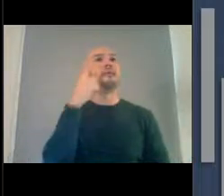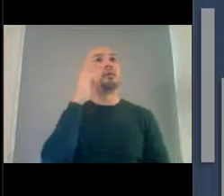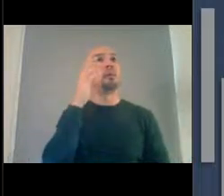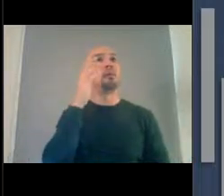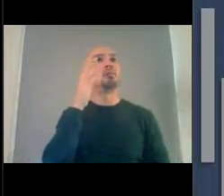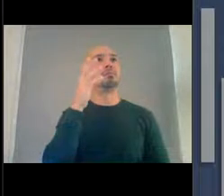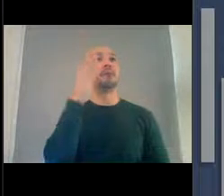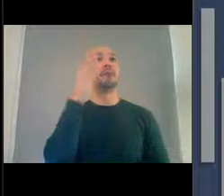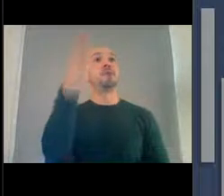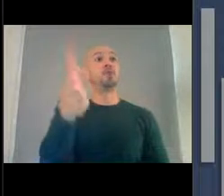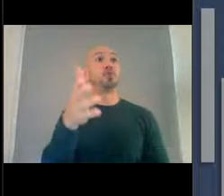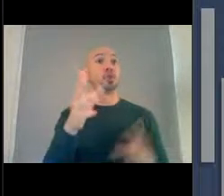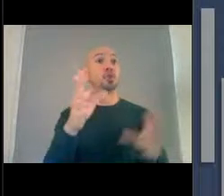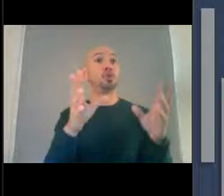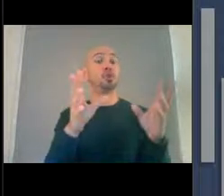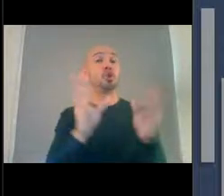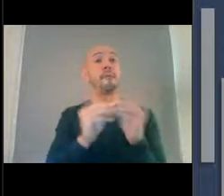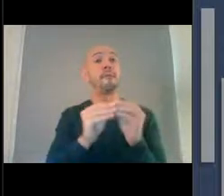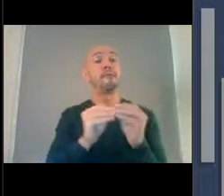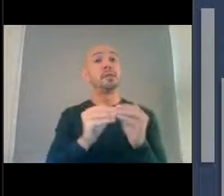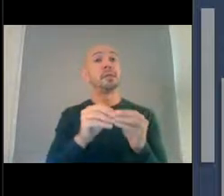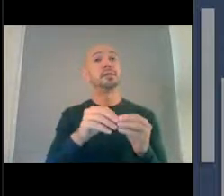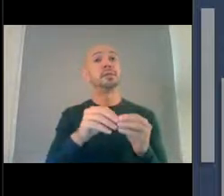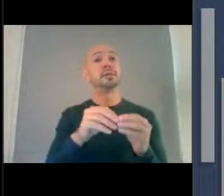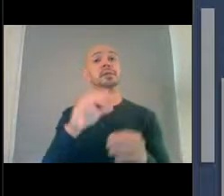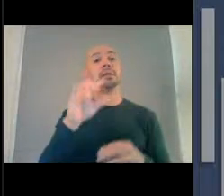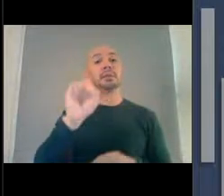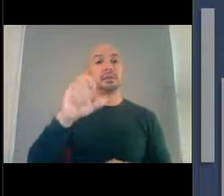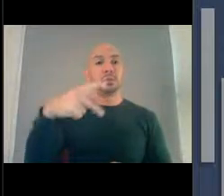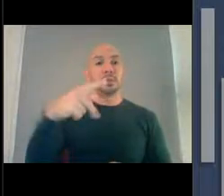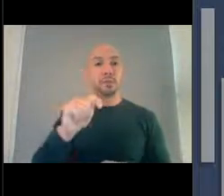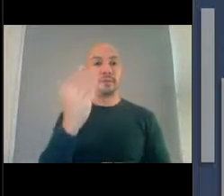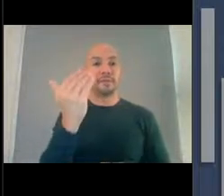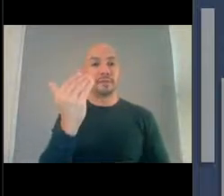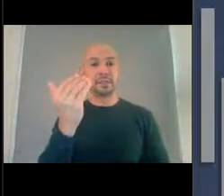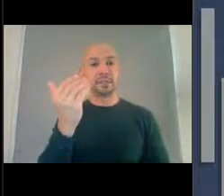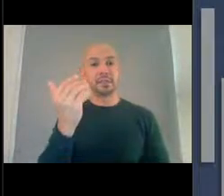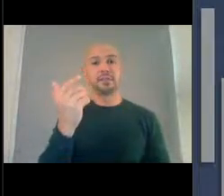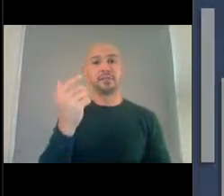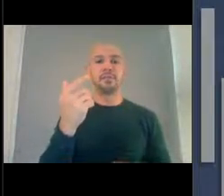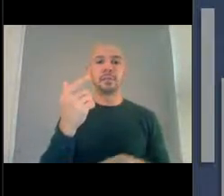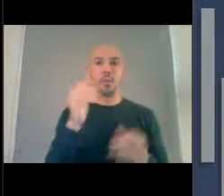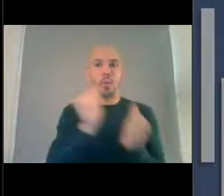november 15th and 16th in newport beach and with that i'll conclude my remarks thank you